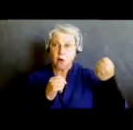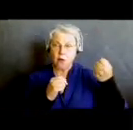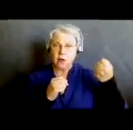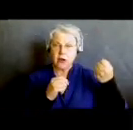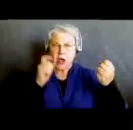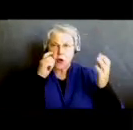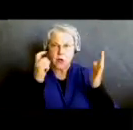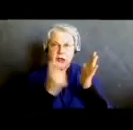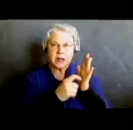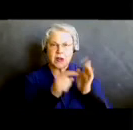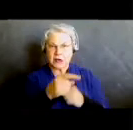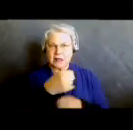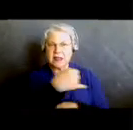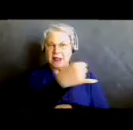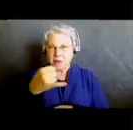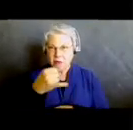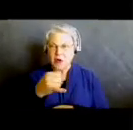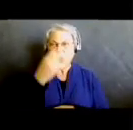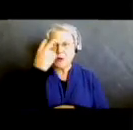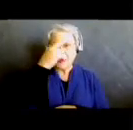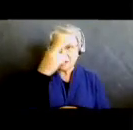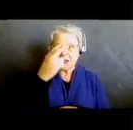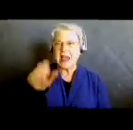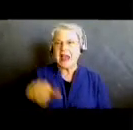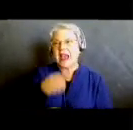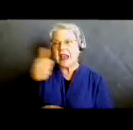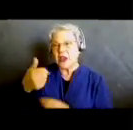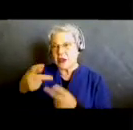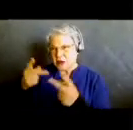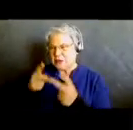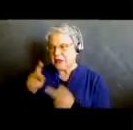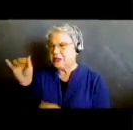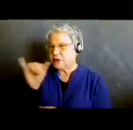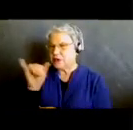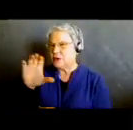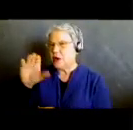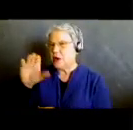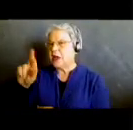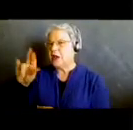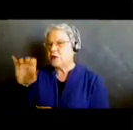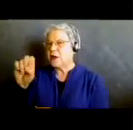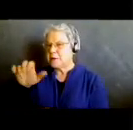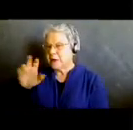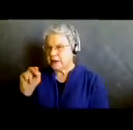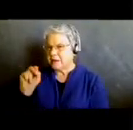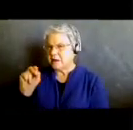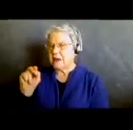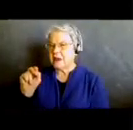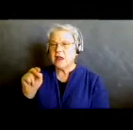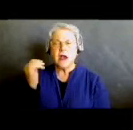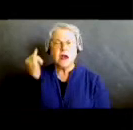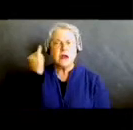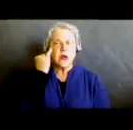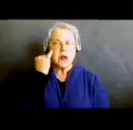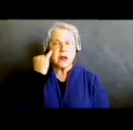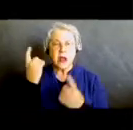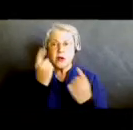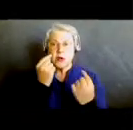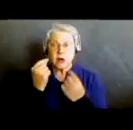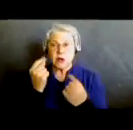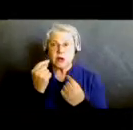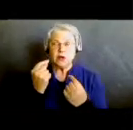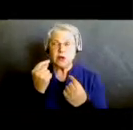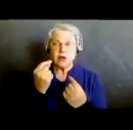borderlands, but also elsewhere, such as the Caribbean. So this spectacular fix would serve to rationalize criminalization